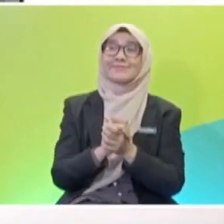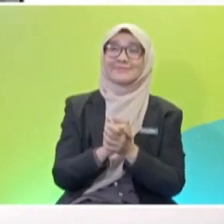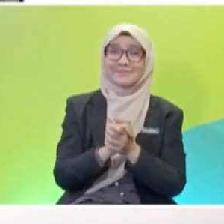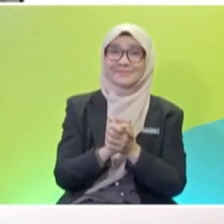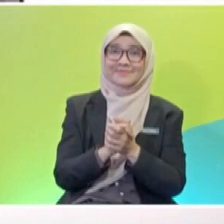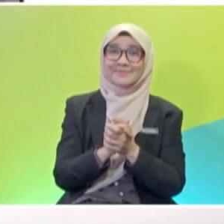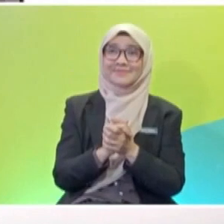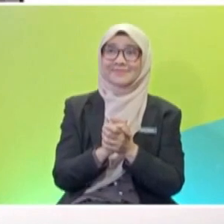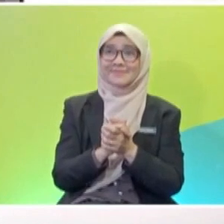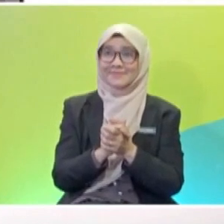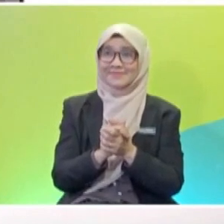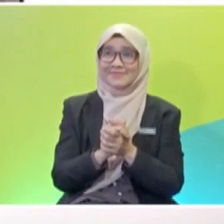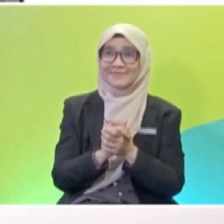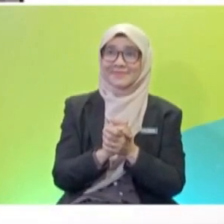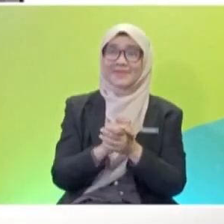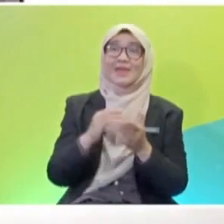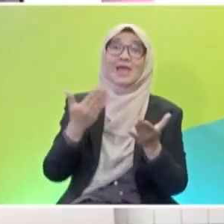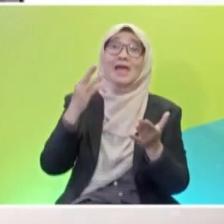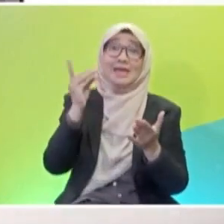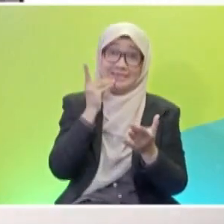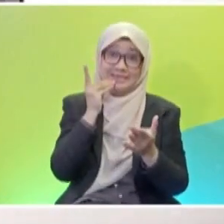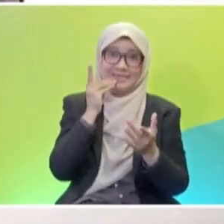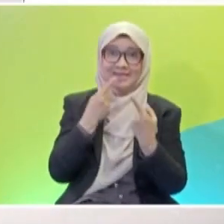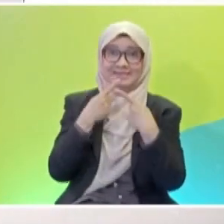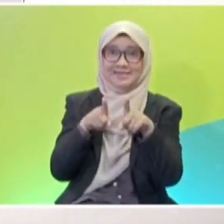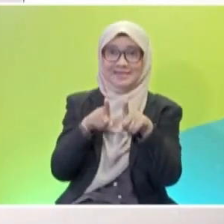Oh, Doshrina putting her hands up. Wonderful. Where's okay. Darling? What is it?